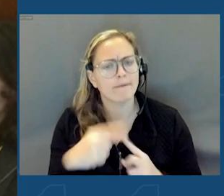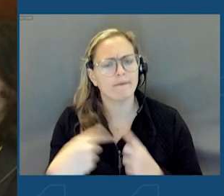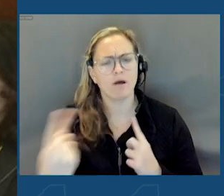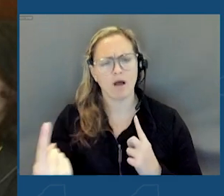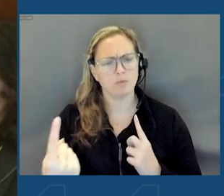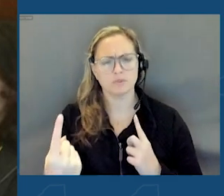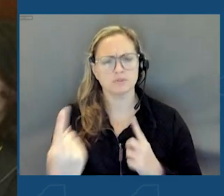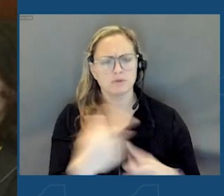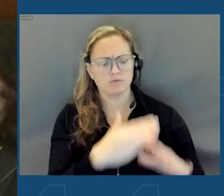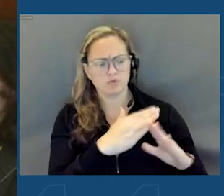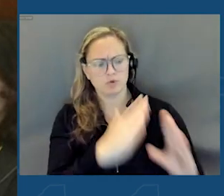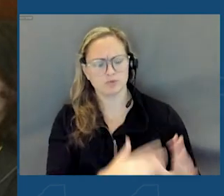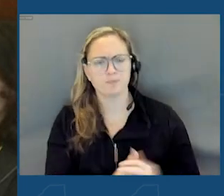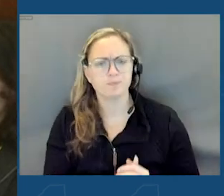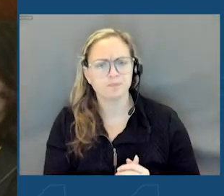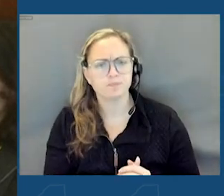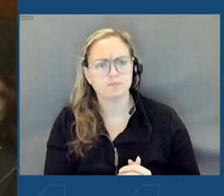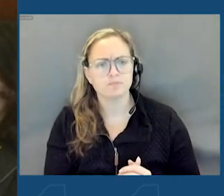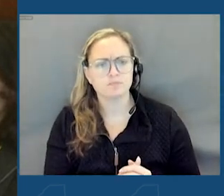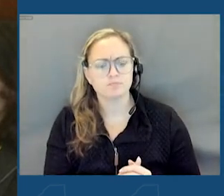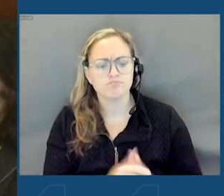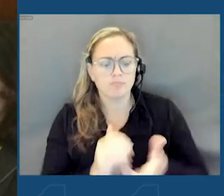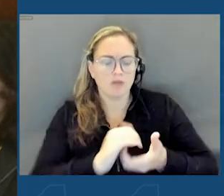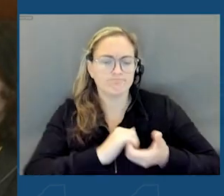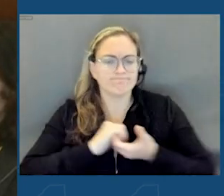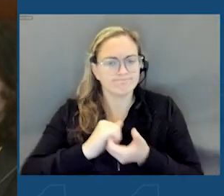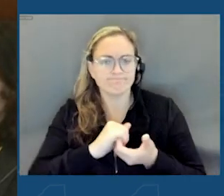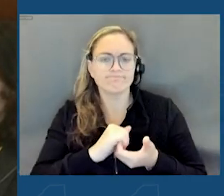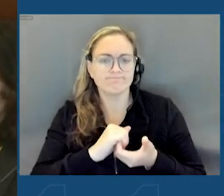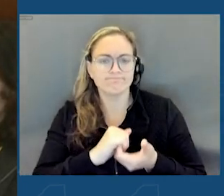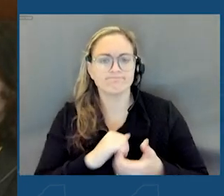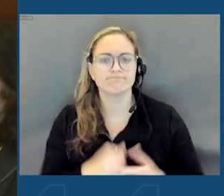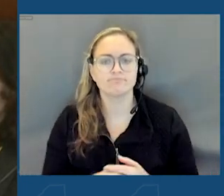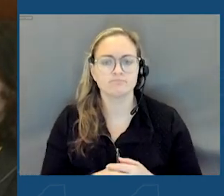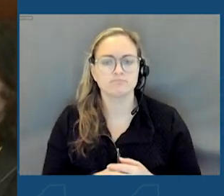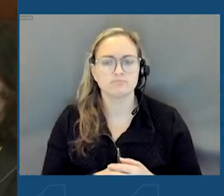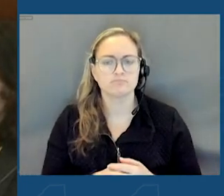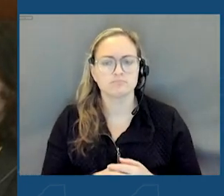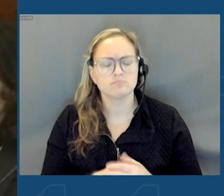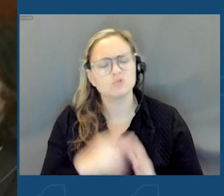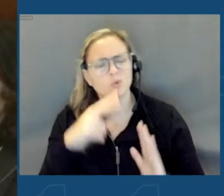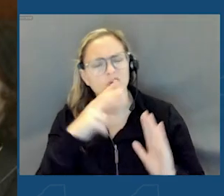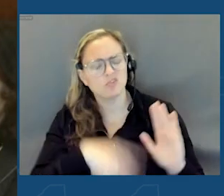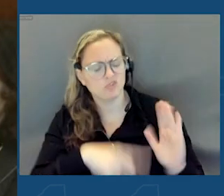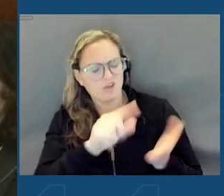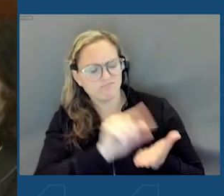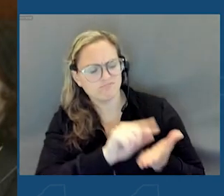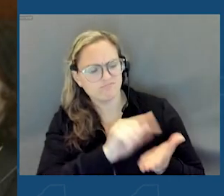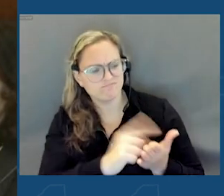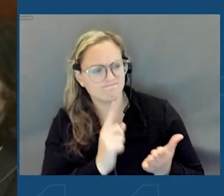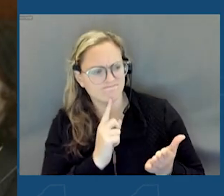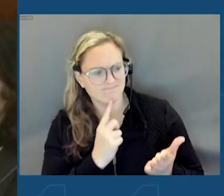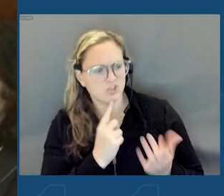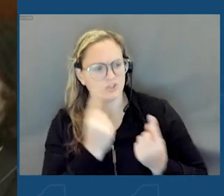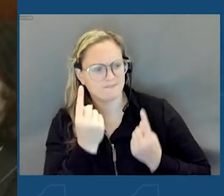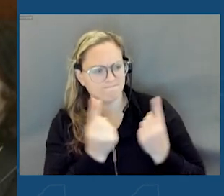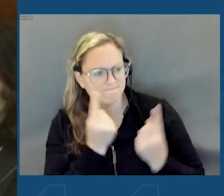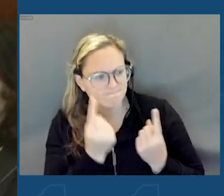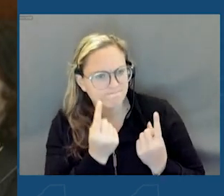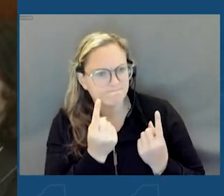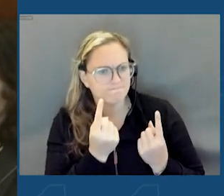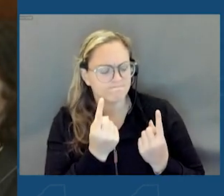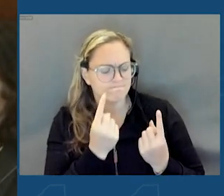obstructionism, bipartisan cooperation. Although I read in the press that serious consideration was being given to bringing